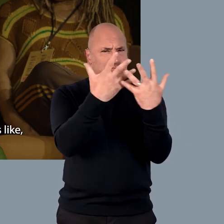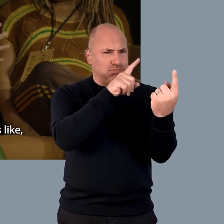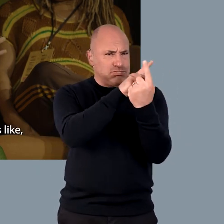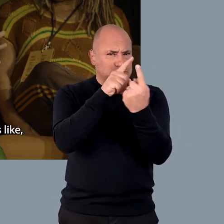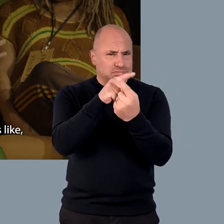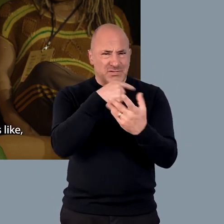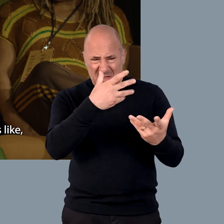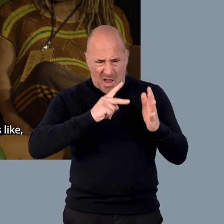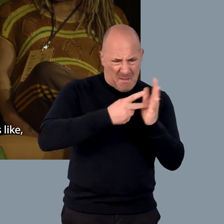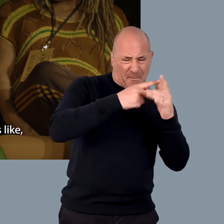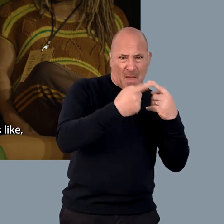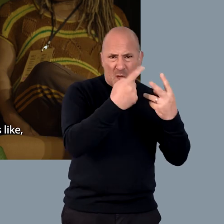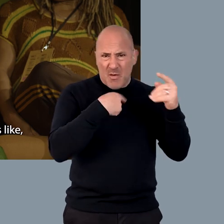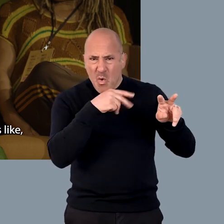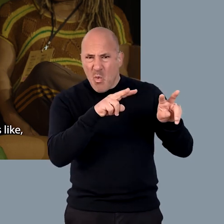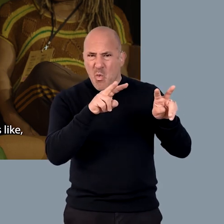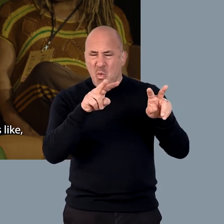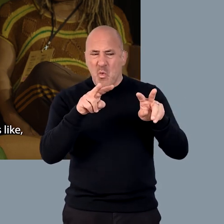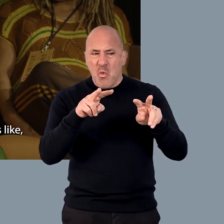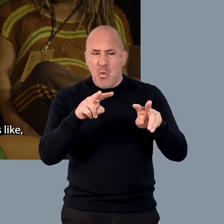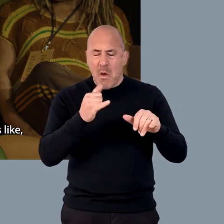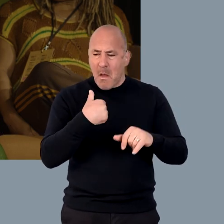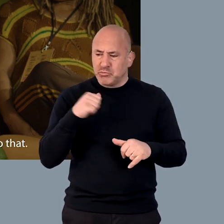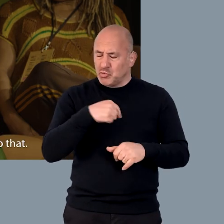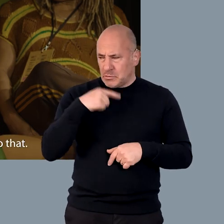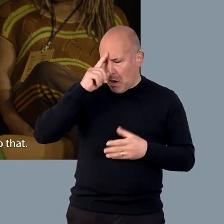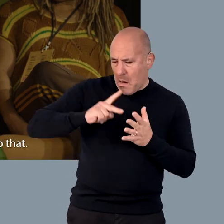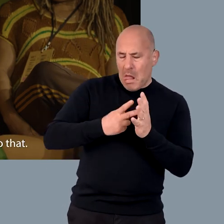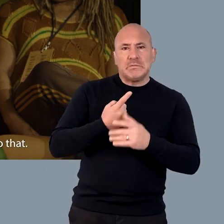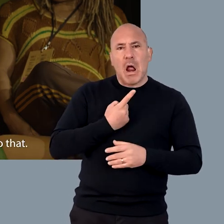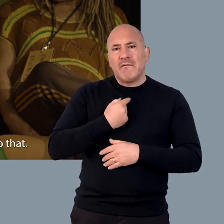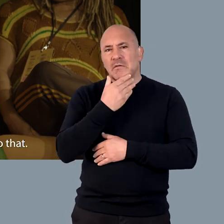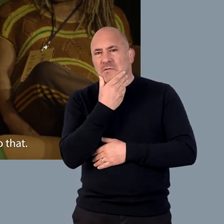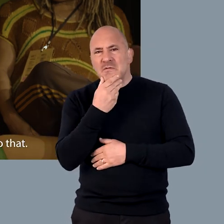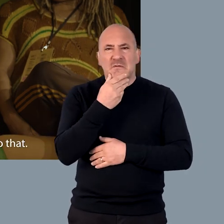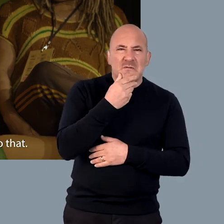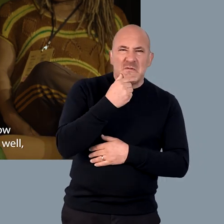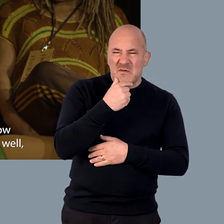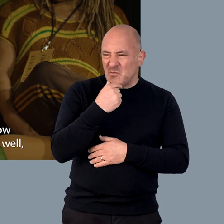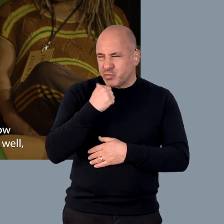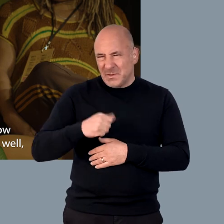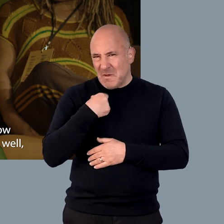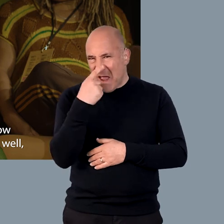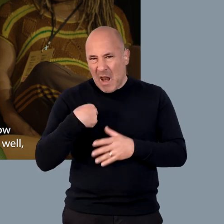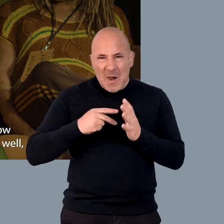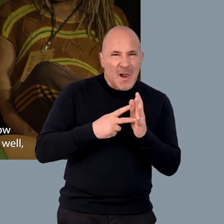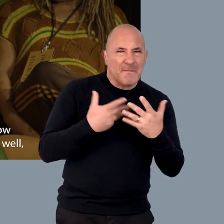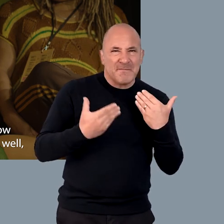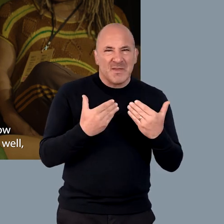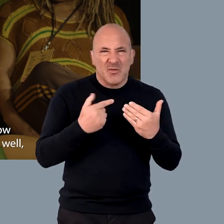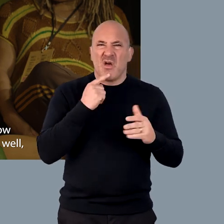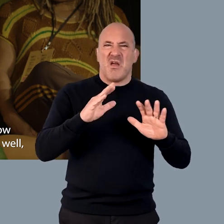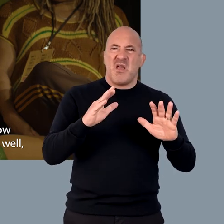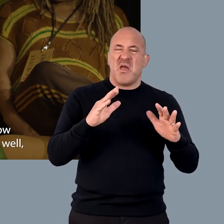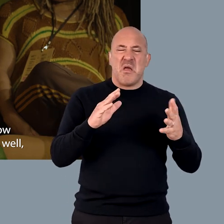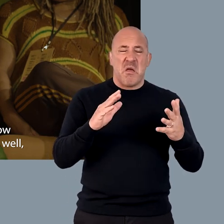people who are making things happen. And I was like, I wonder if I can make things happen. I wish I was the kind of person who could do that. And then I thought, I'm not going to know unless